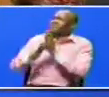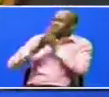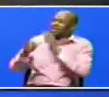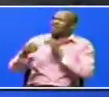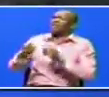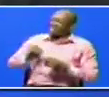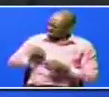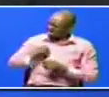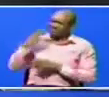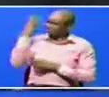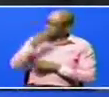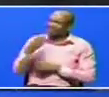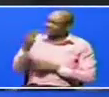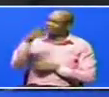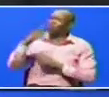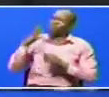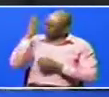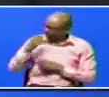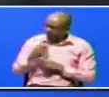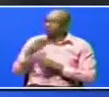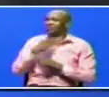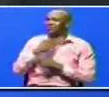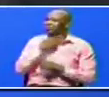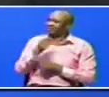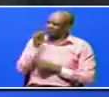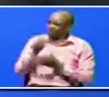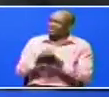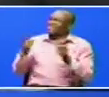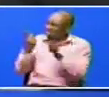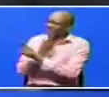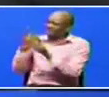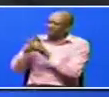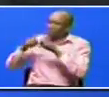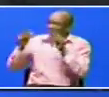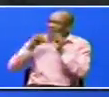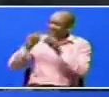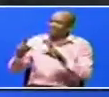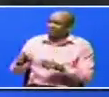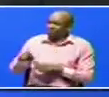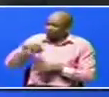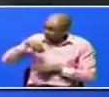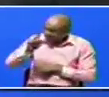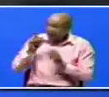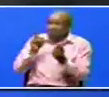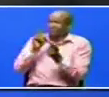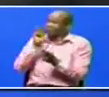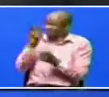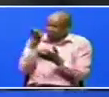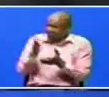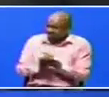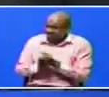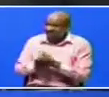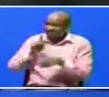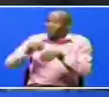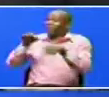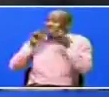with the ladies, the Chiloba, and memes and all kinds of messages. Did you get to see all of this, that as, you know, we're